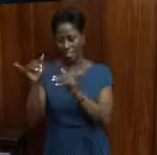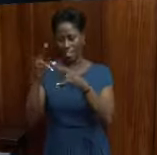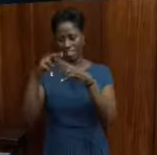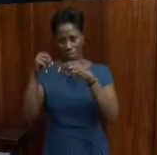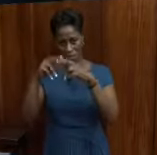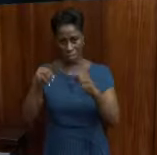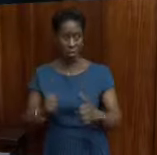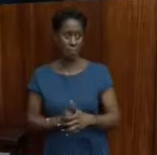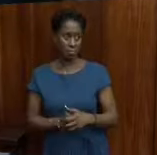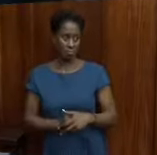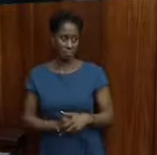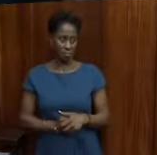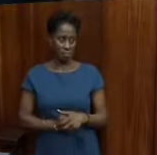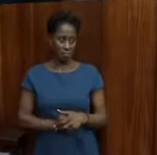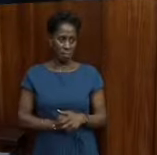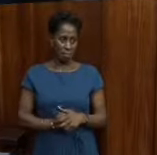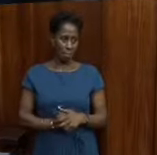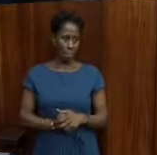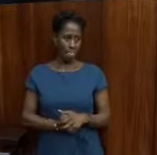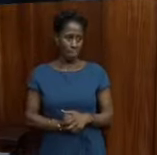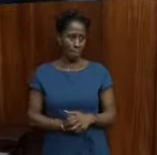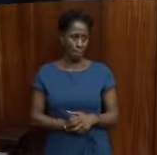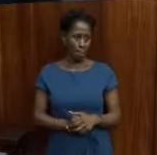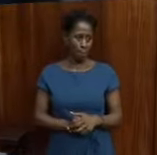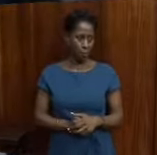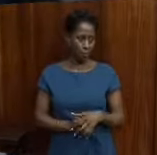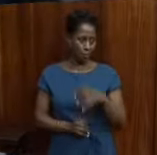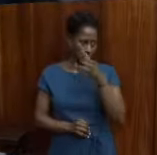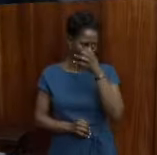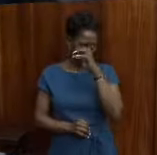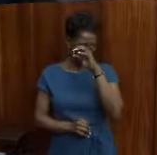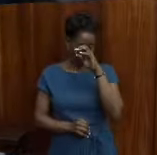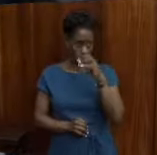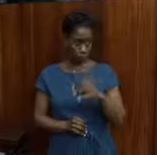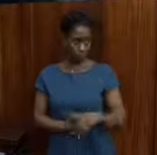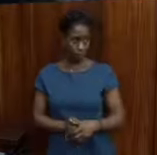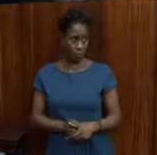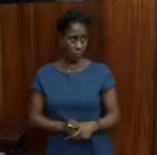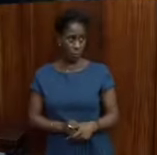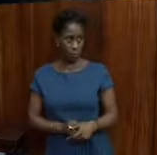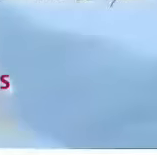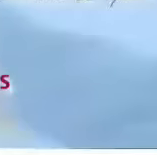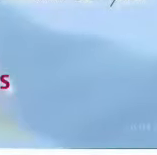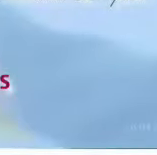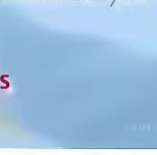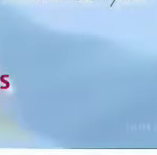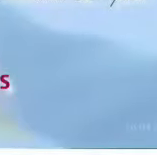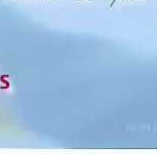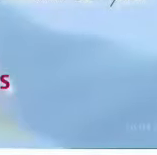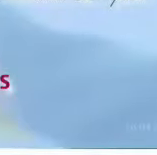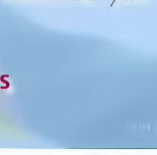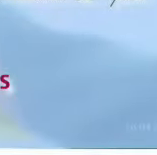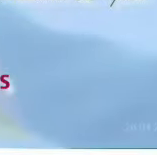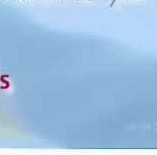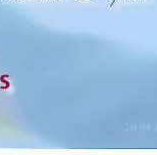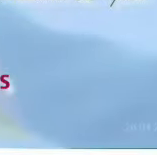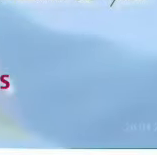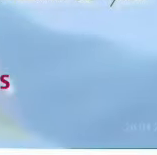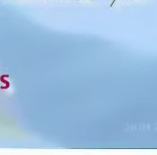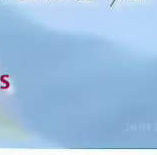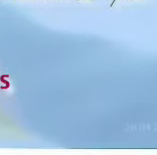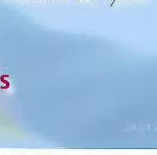rooms at a cost of US$42 million. Mr. Speaker, I can assure all Saint-Lucians that